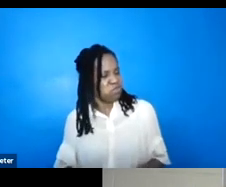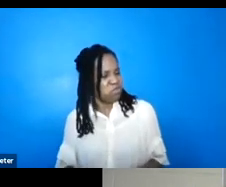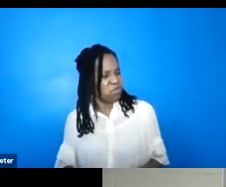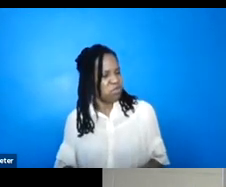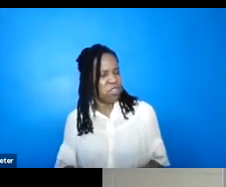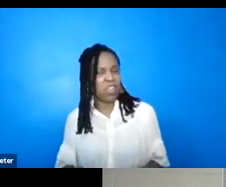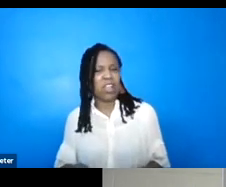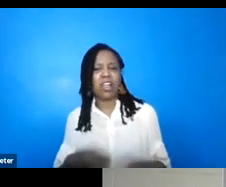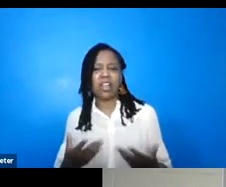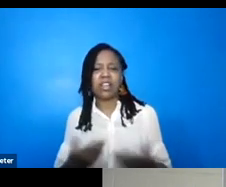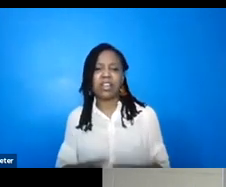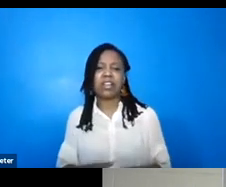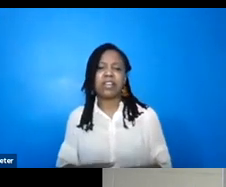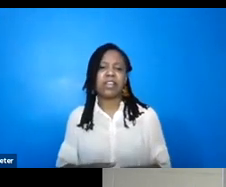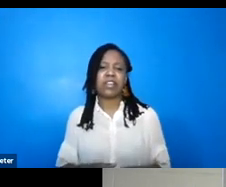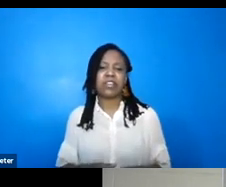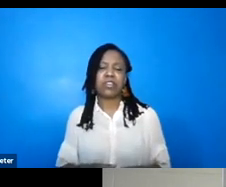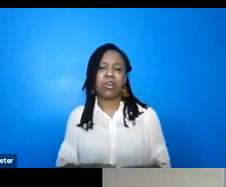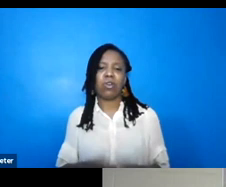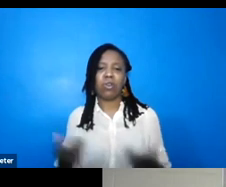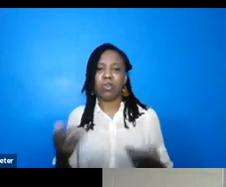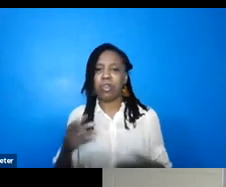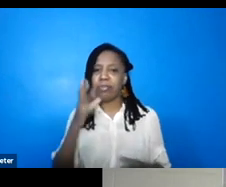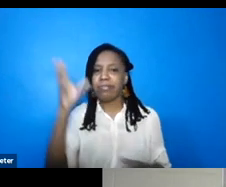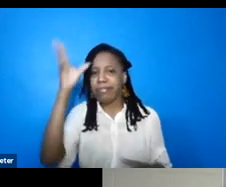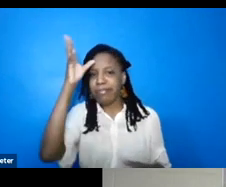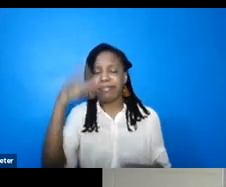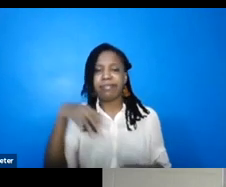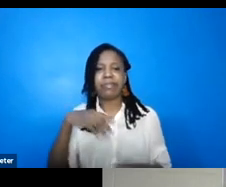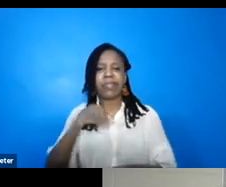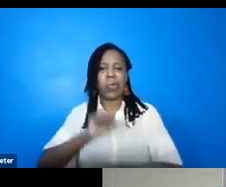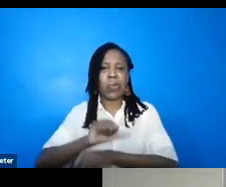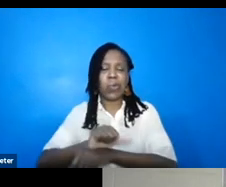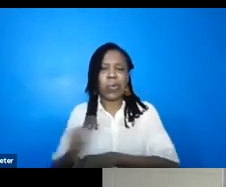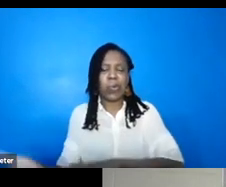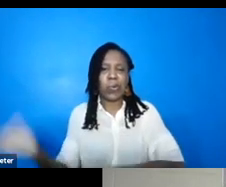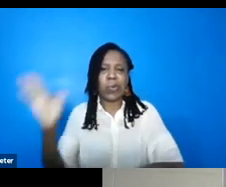home and begin an educational piece. They're too tired. So we have to think about how do we